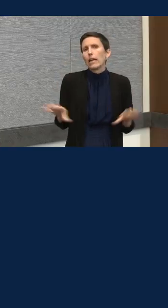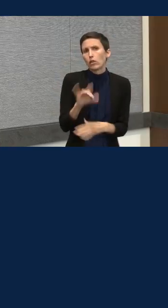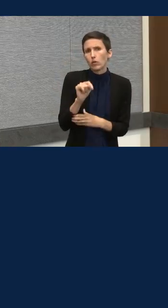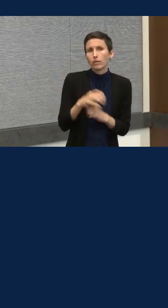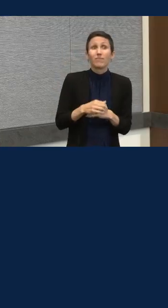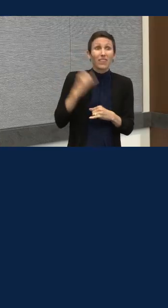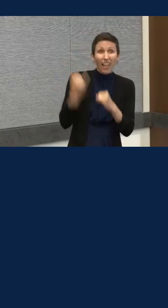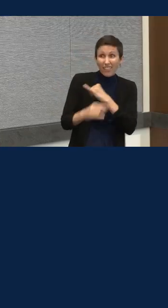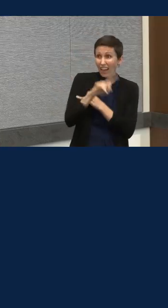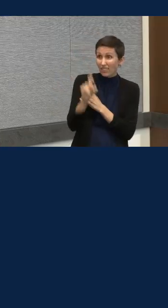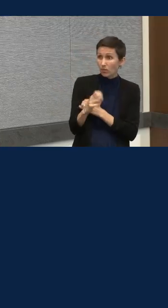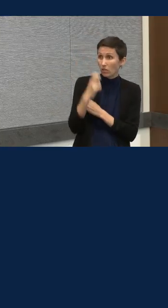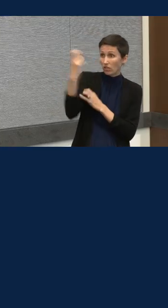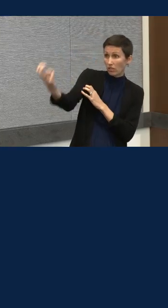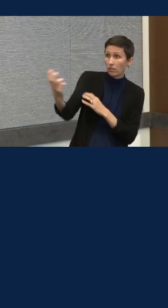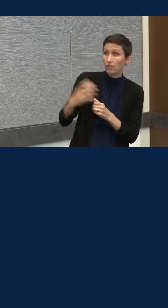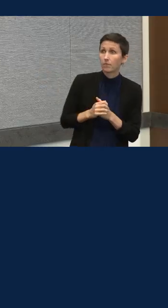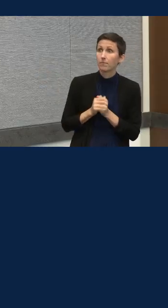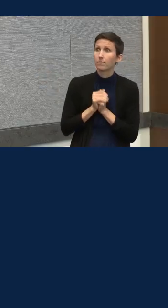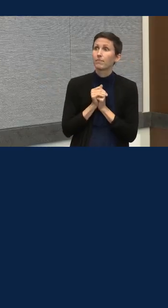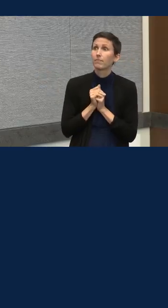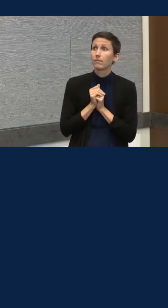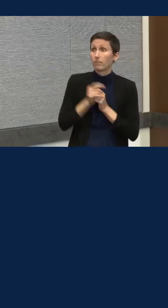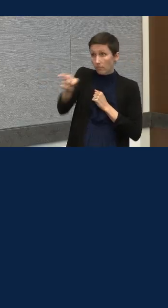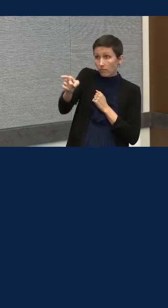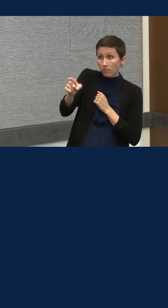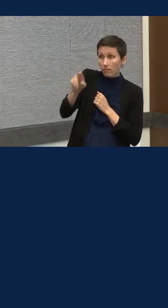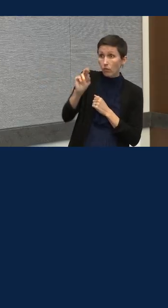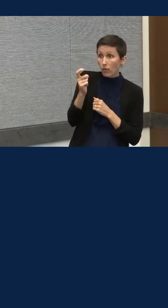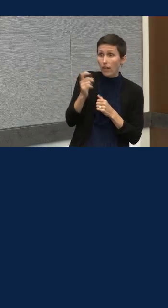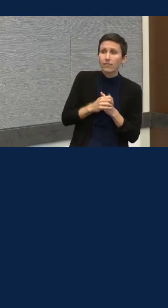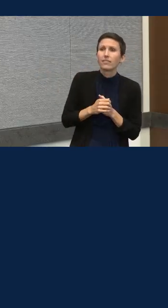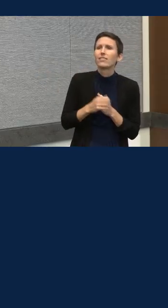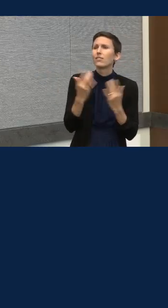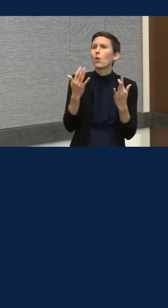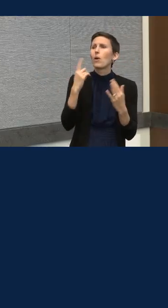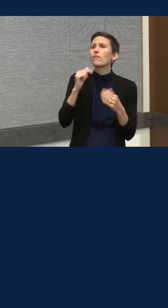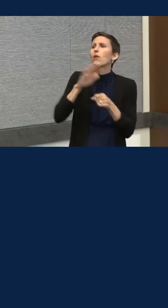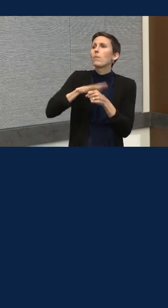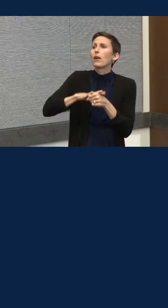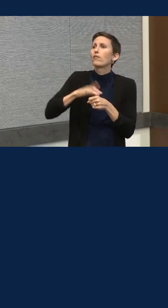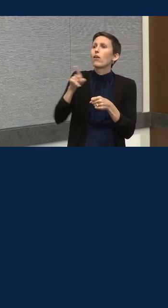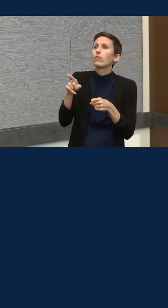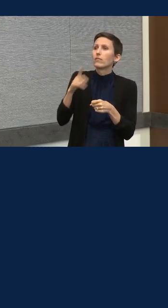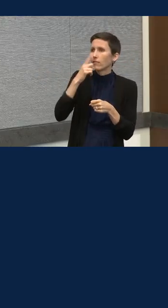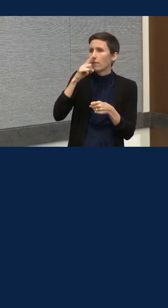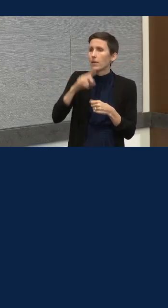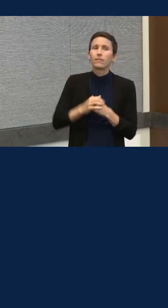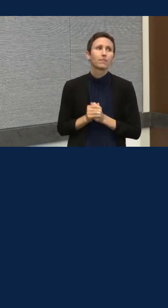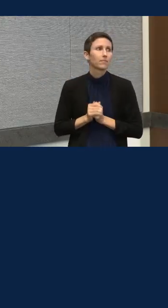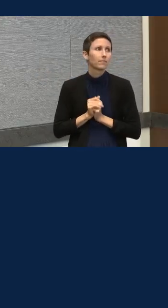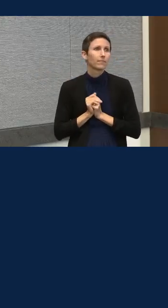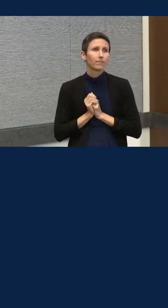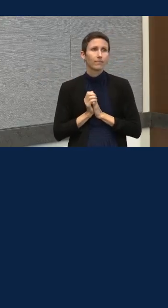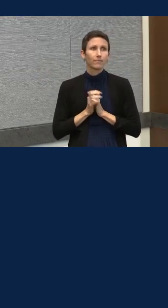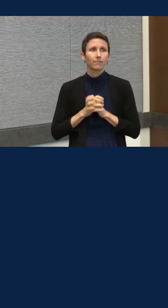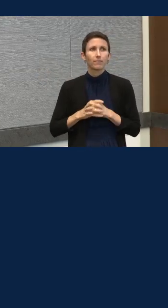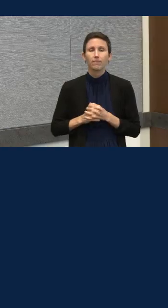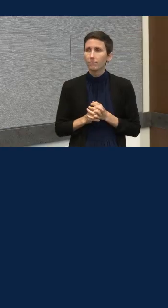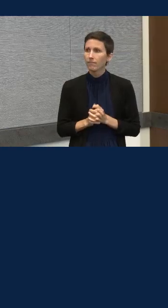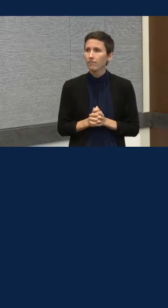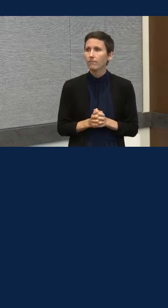Last question in the back there. As you, Rex. It'll take a minute for a microphone, but if you could wait, be grateful. Thank you.